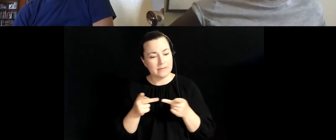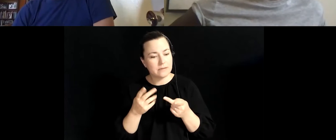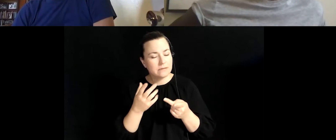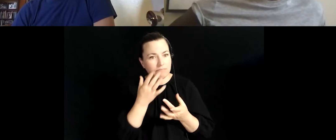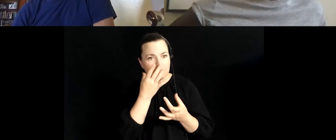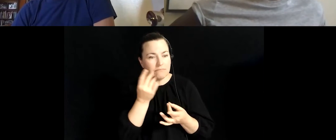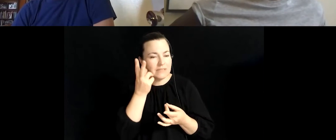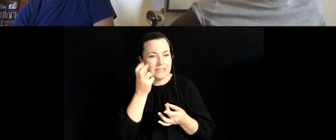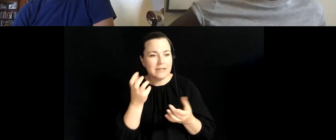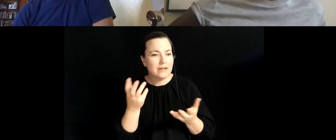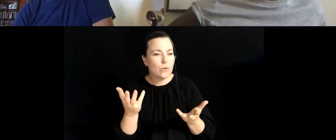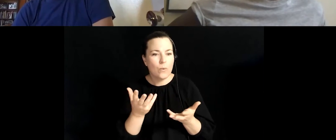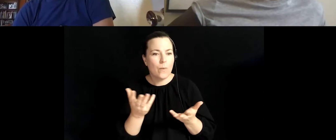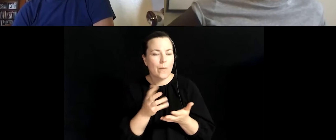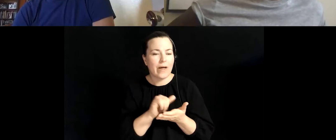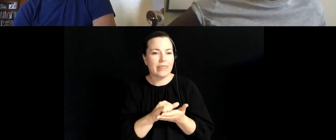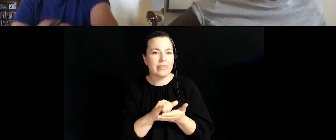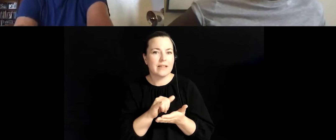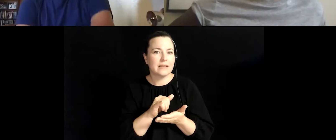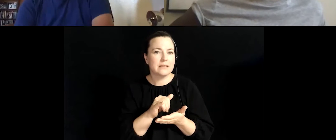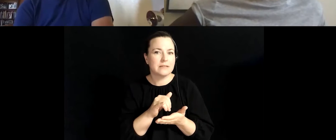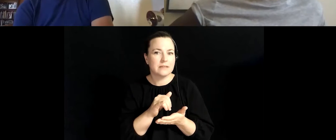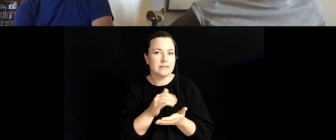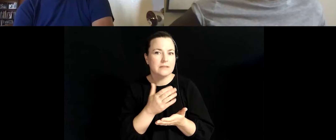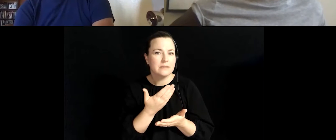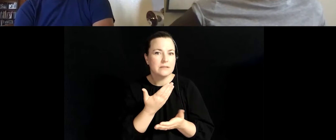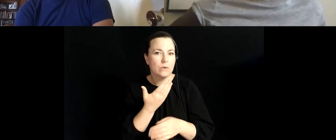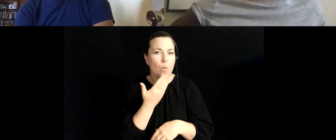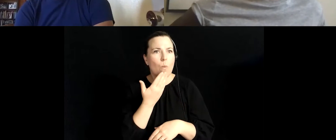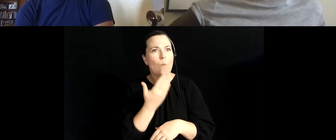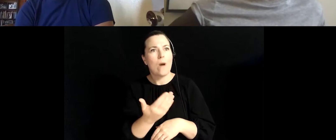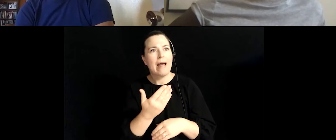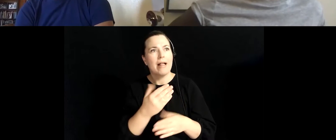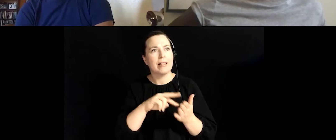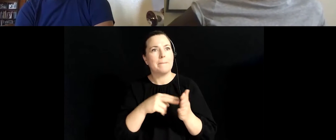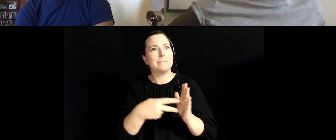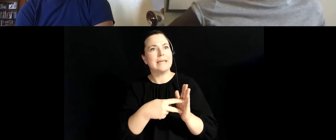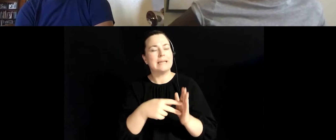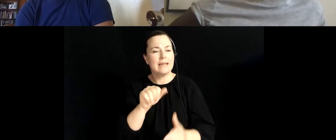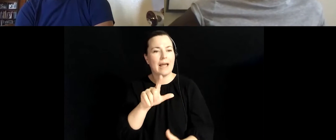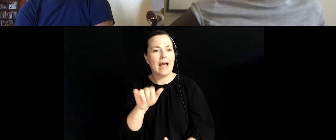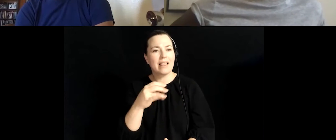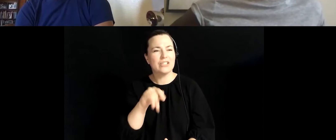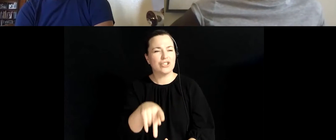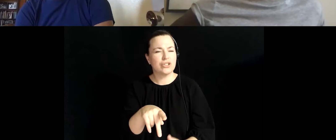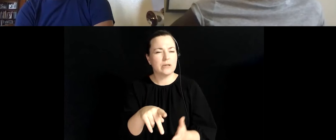this kind of well-meaning allyship that's maybe in the way, or what is it in your experience